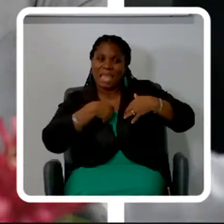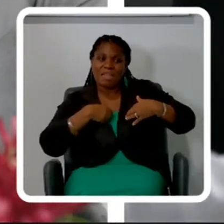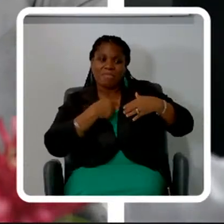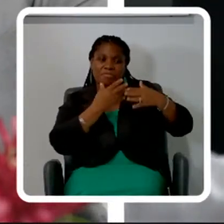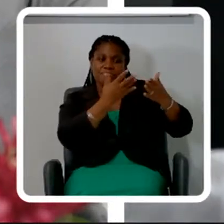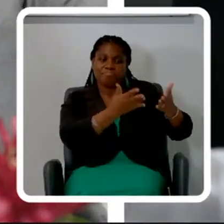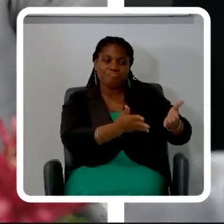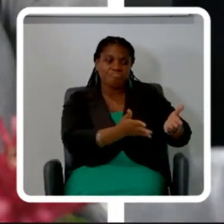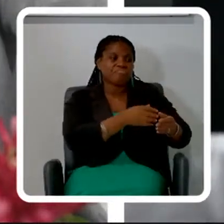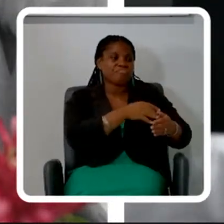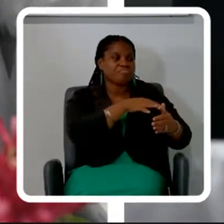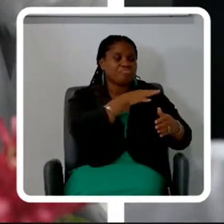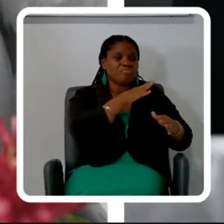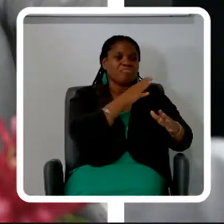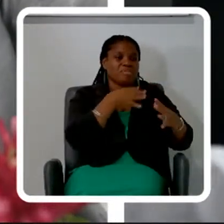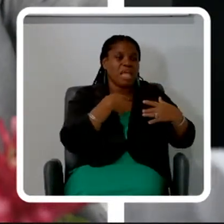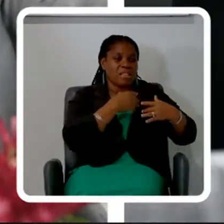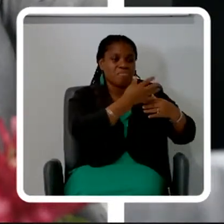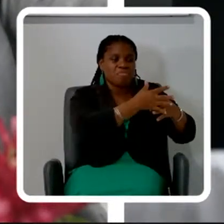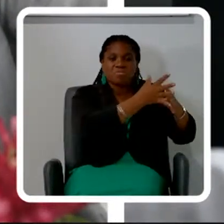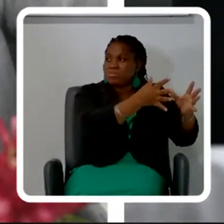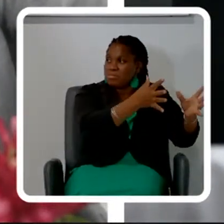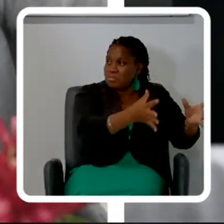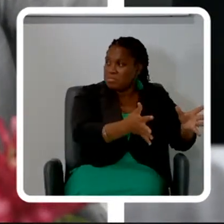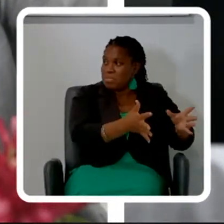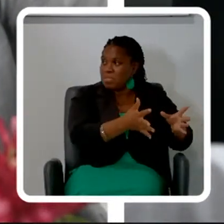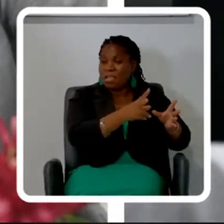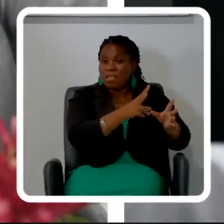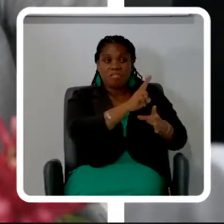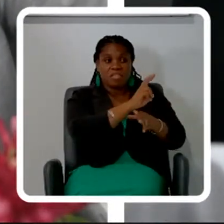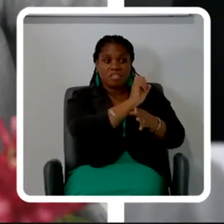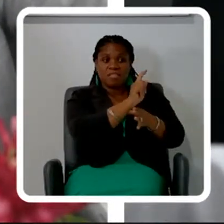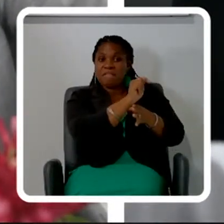animals. We are over here. As a matter of fact, more antibiotics,